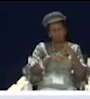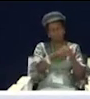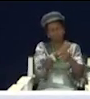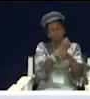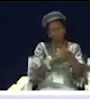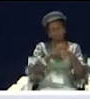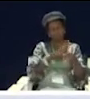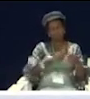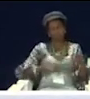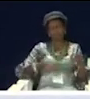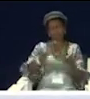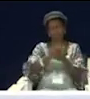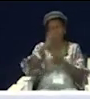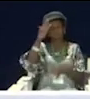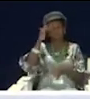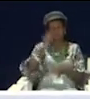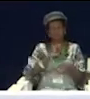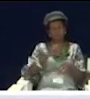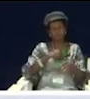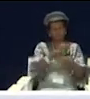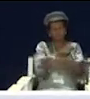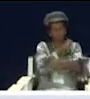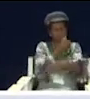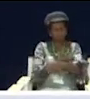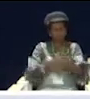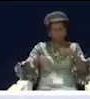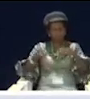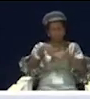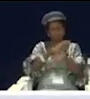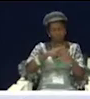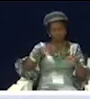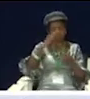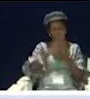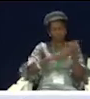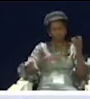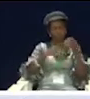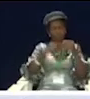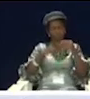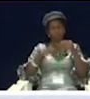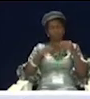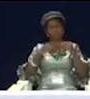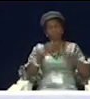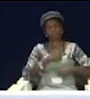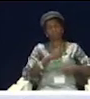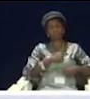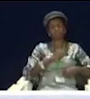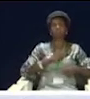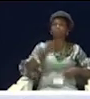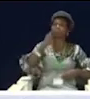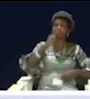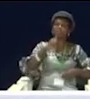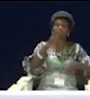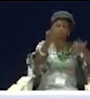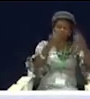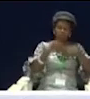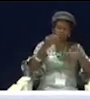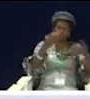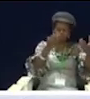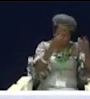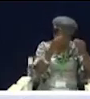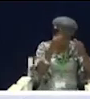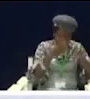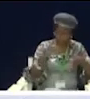Caesar, that's why I have authority over some soldiers. I ask this one to come, he comes. This one to go, and he